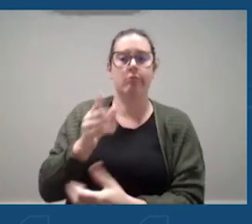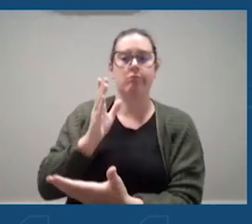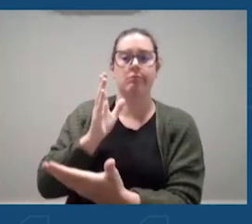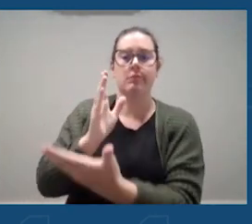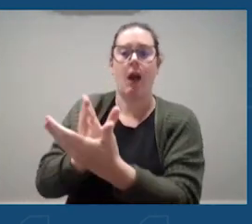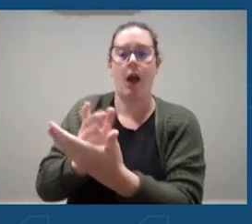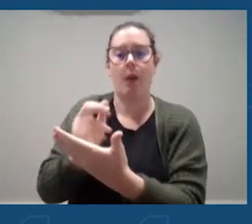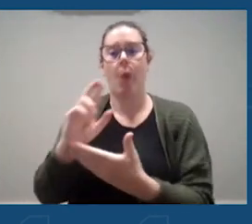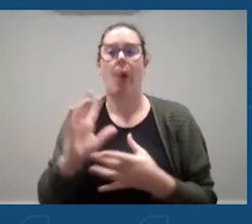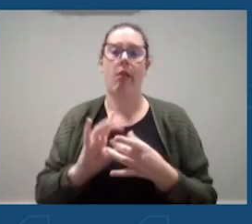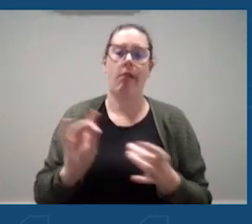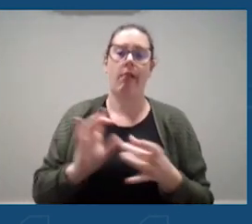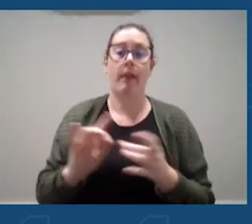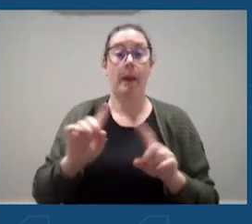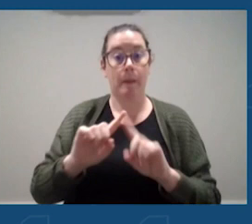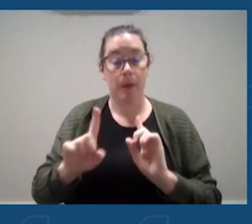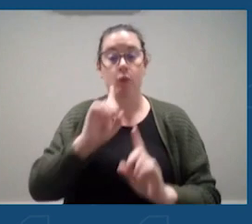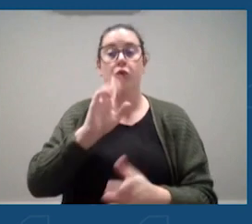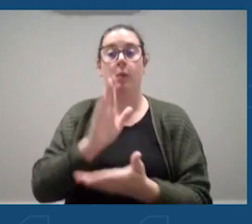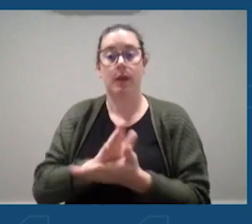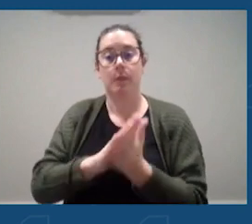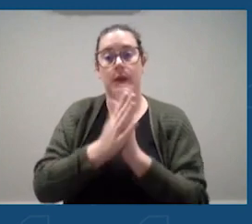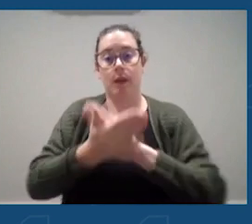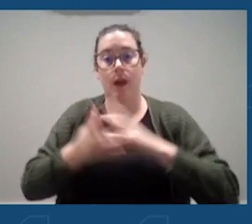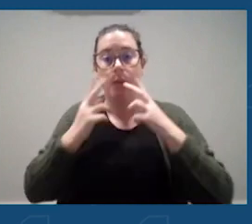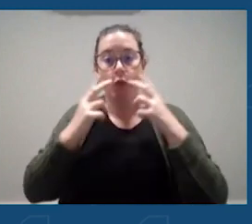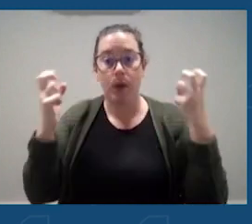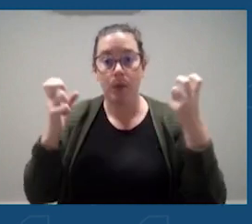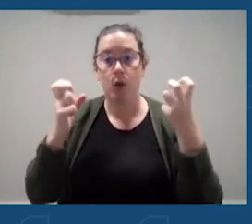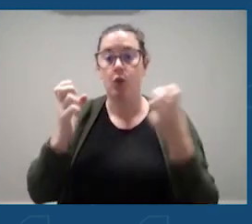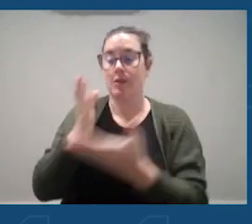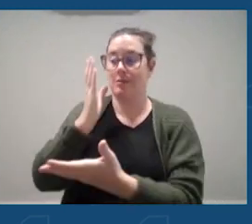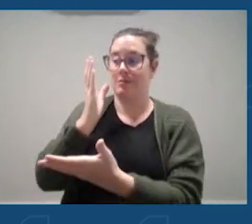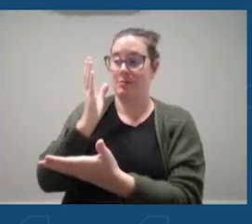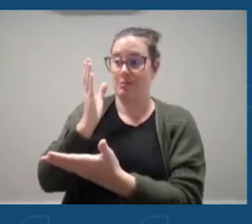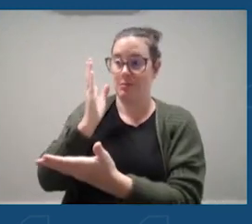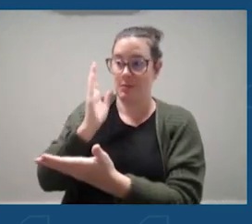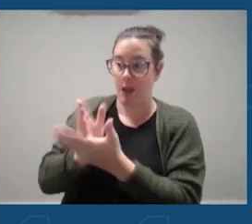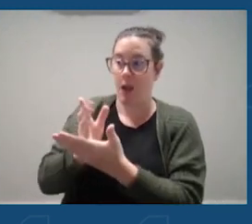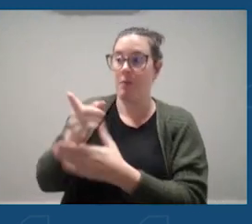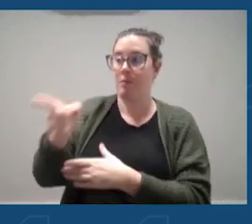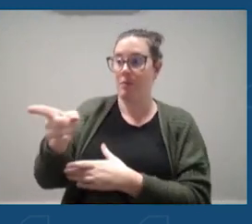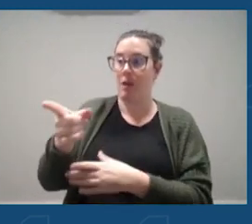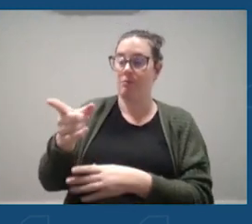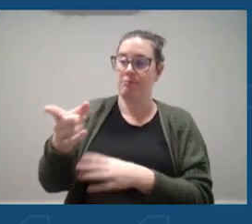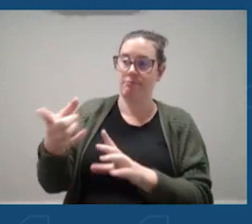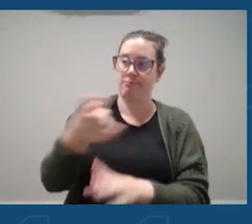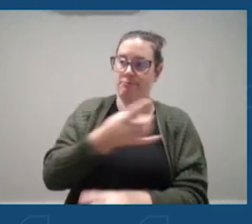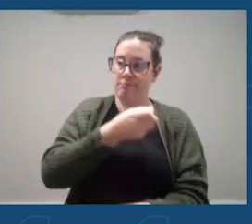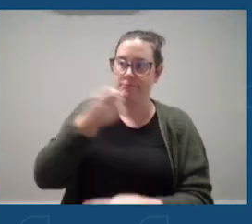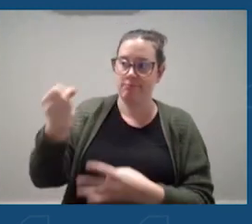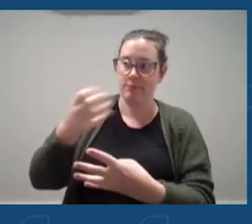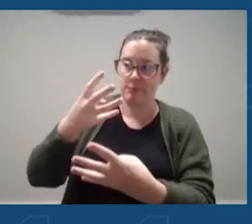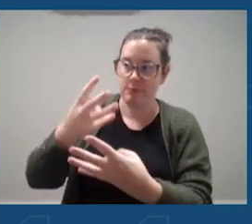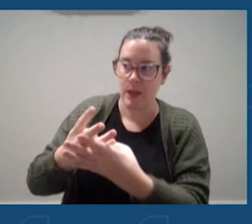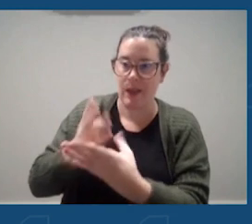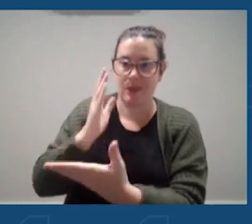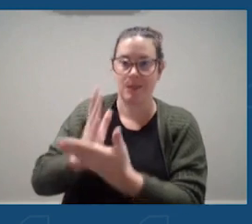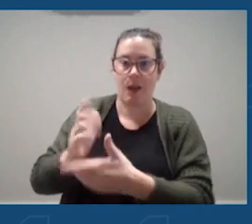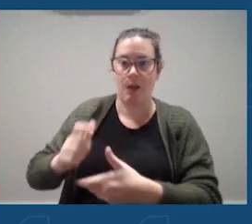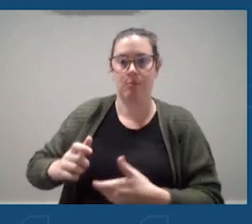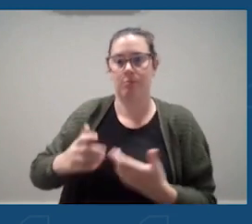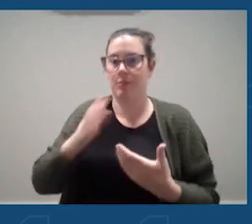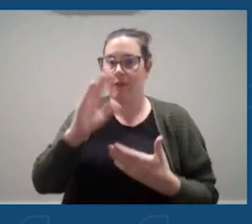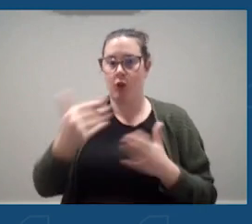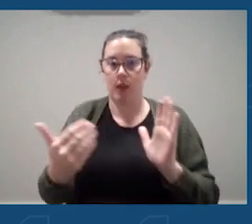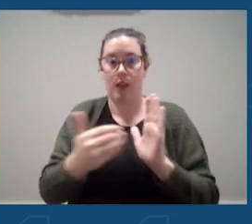it, prosecute the perpetrators, and stop it in its tracks. And it was in this very space last October we announced